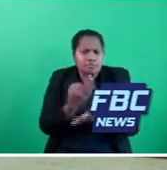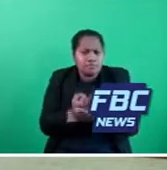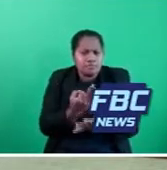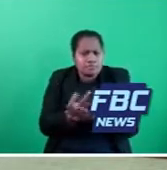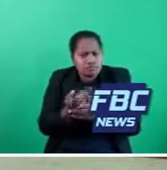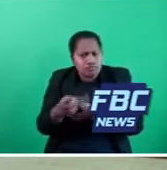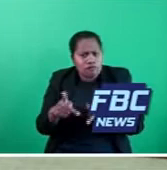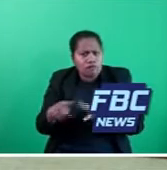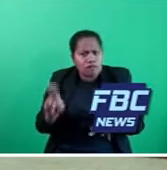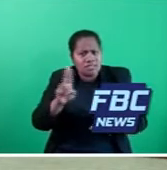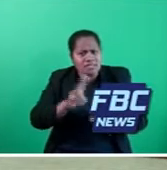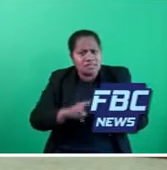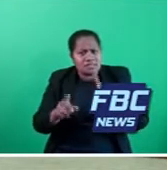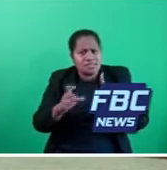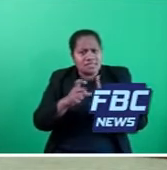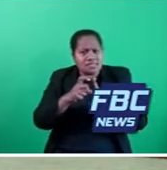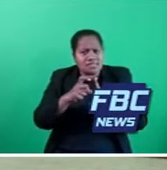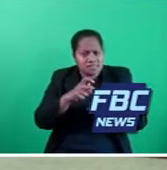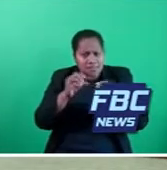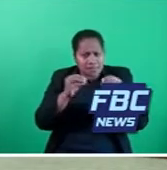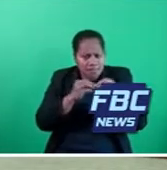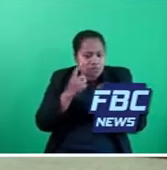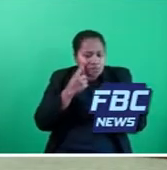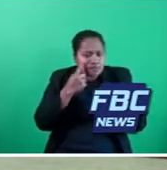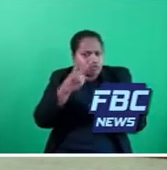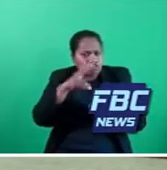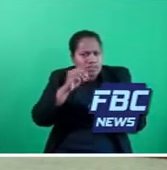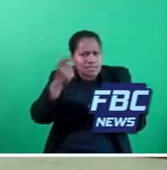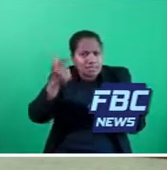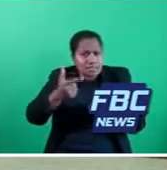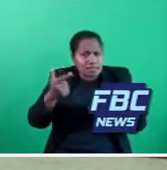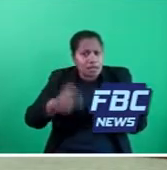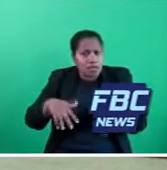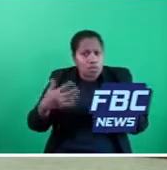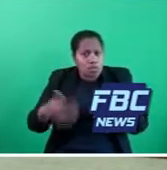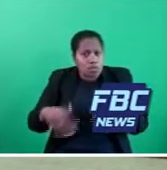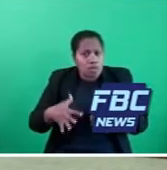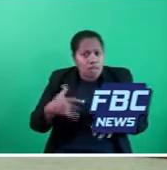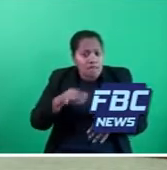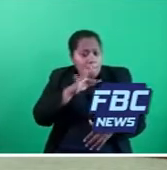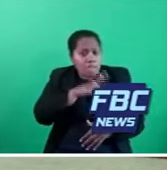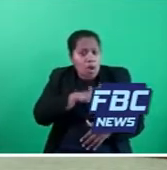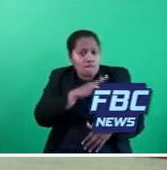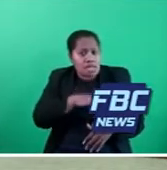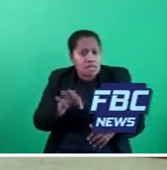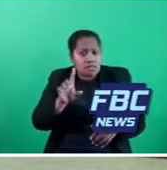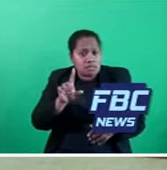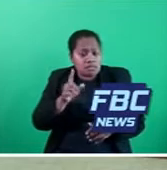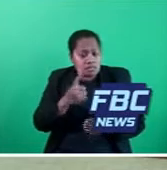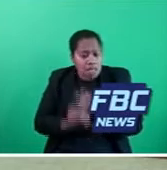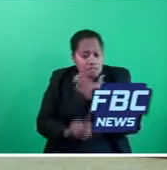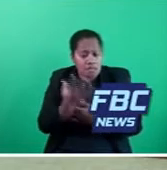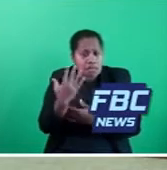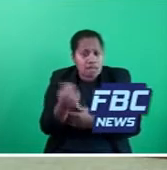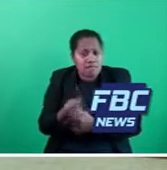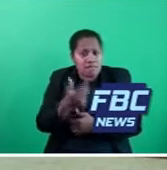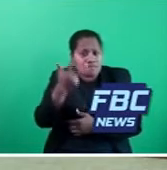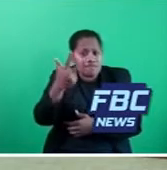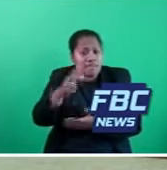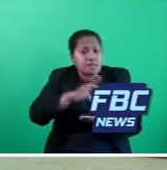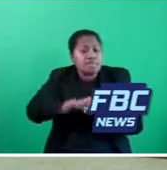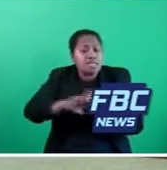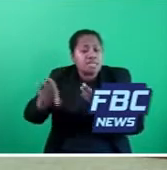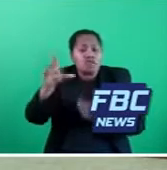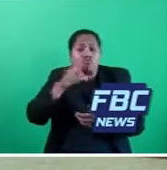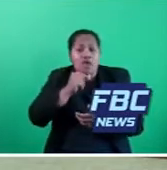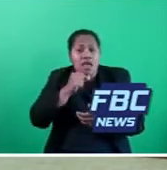FDB, we have seen in 2017 they did make a profit of over $8 million, despite borrowing and